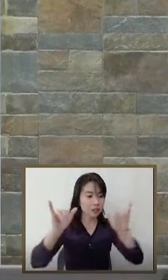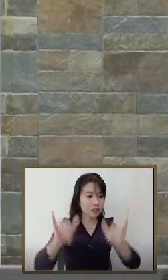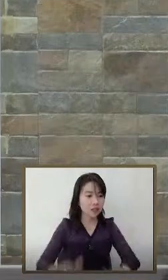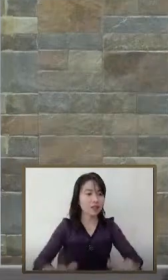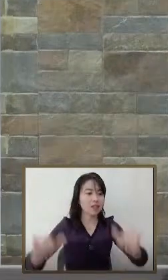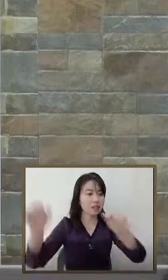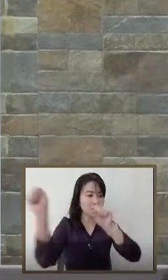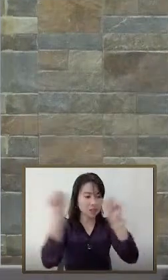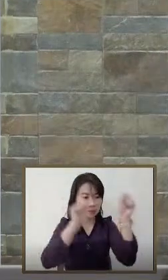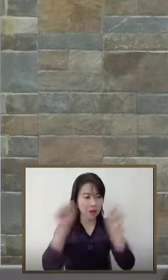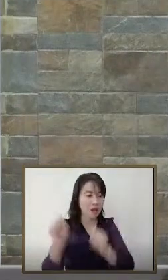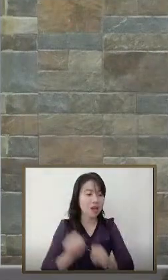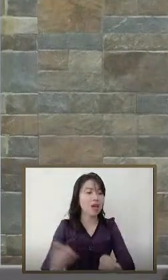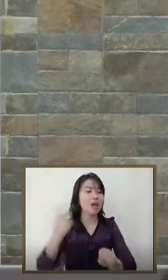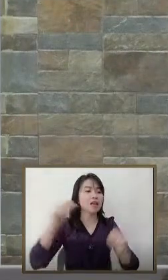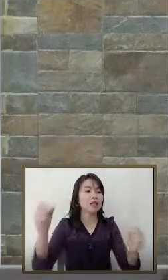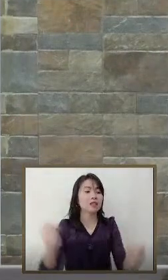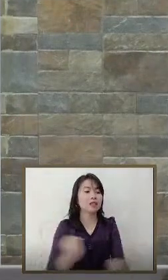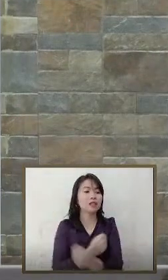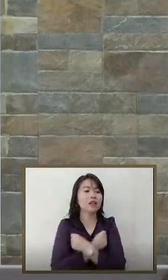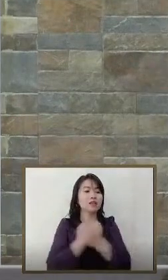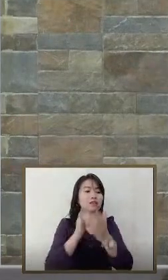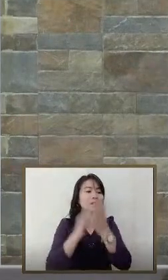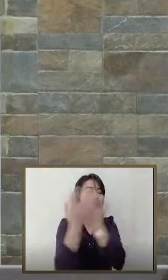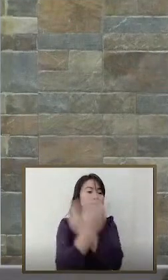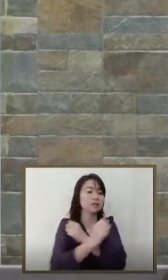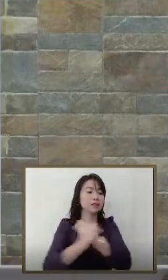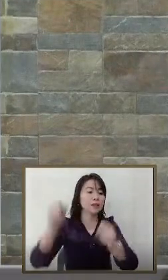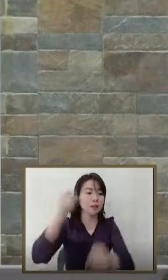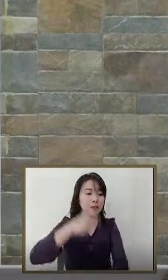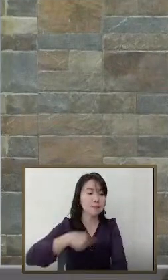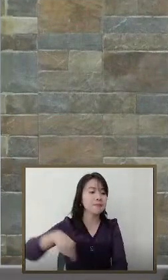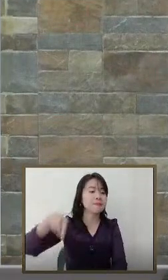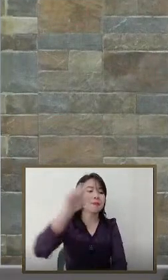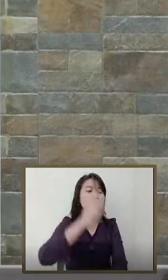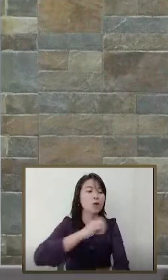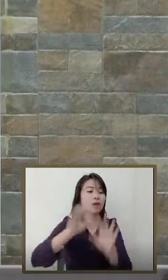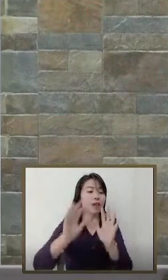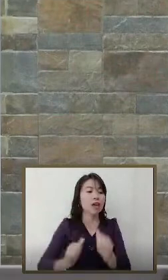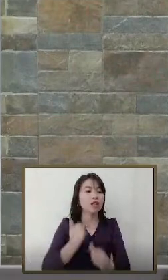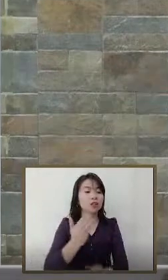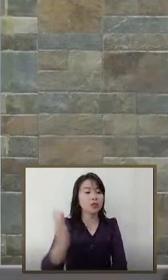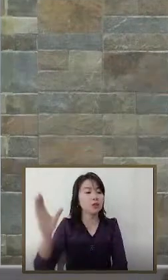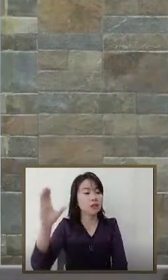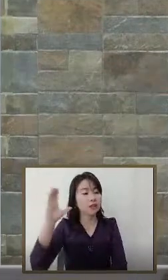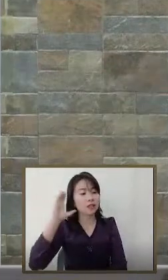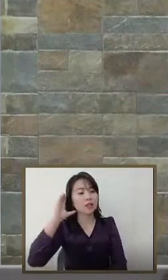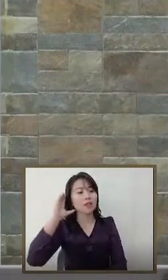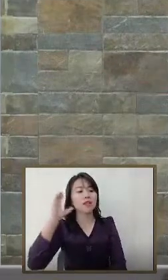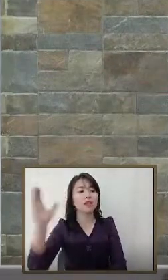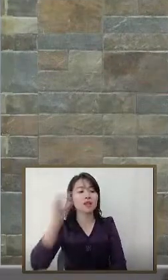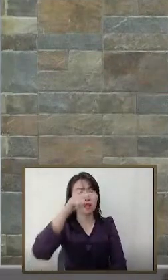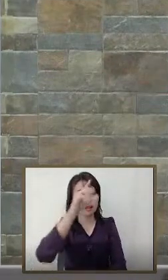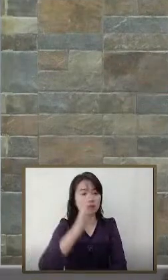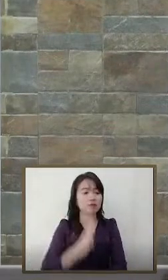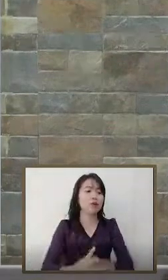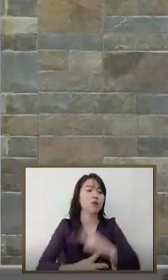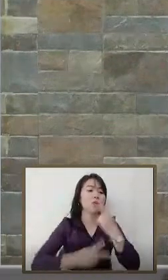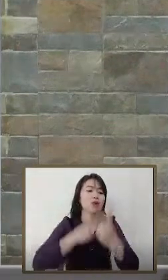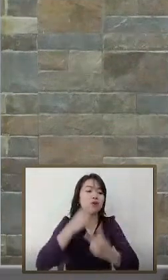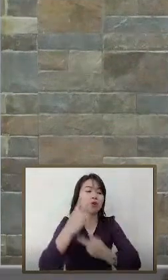that stilled the tempest, the love that saves us all. Oh, can you hear